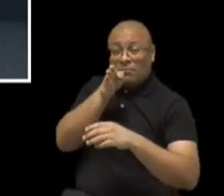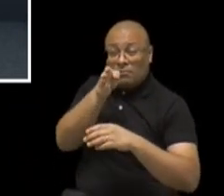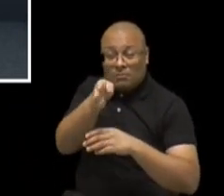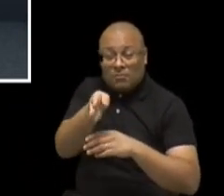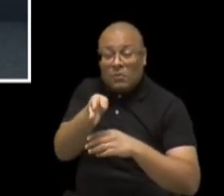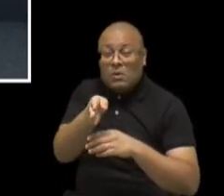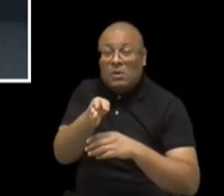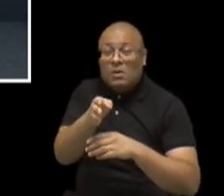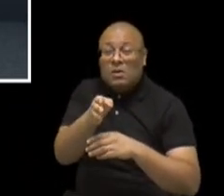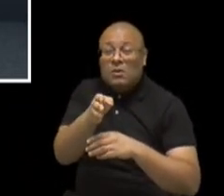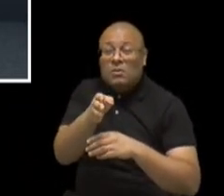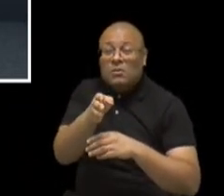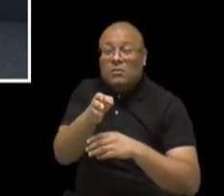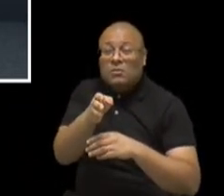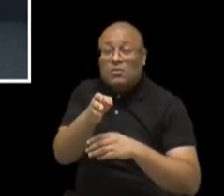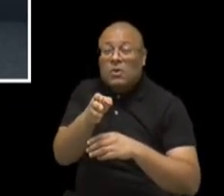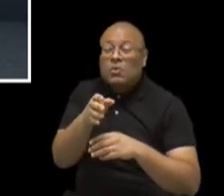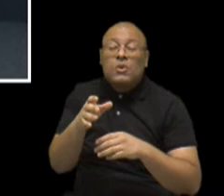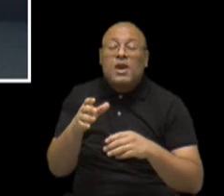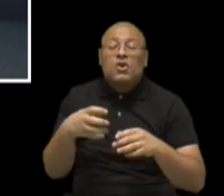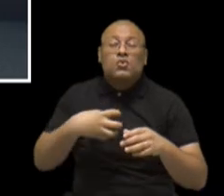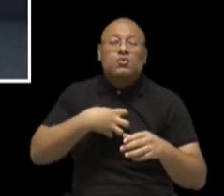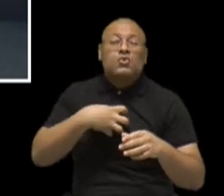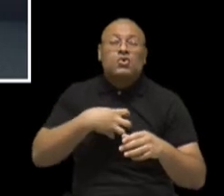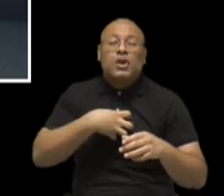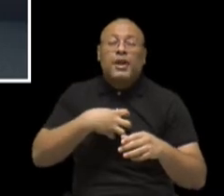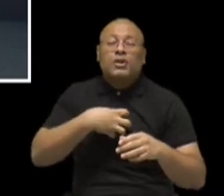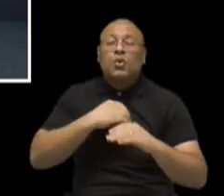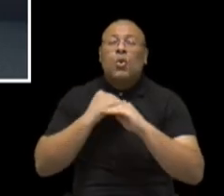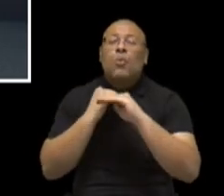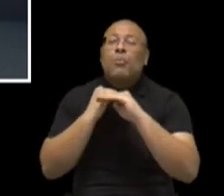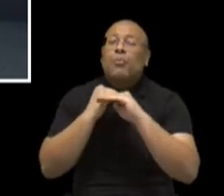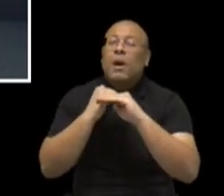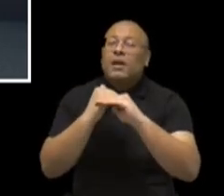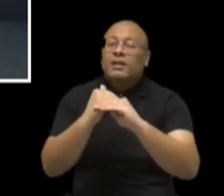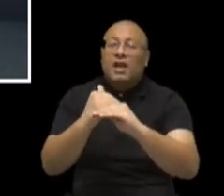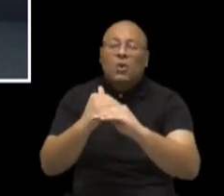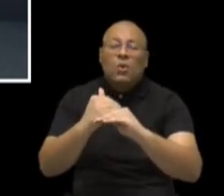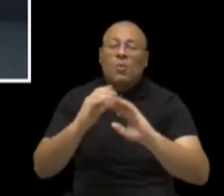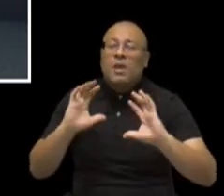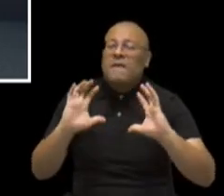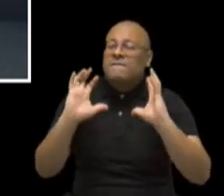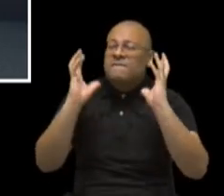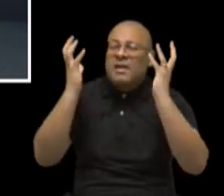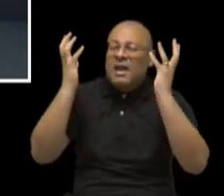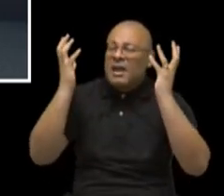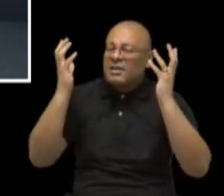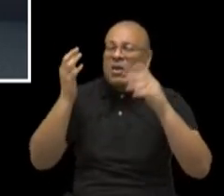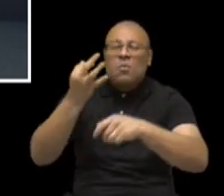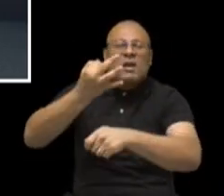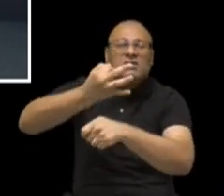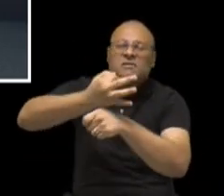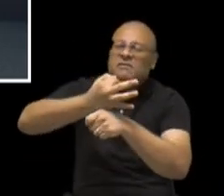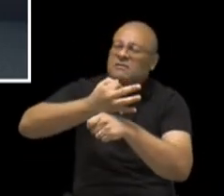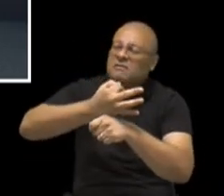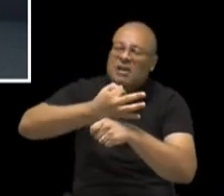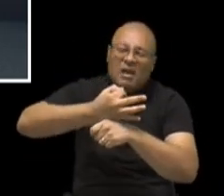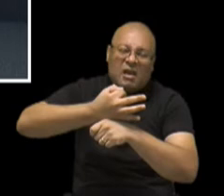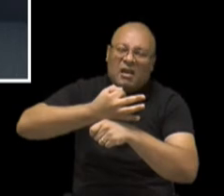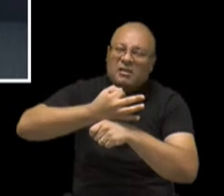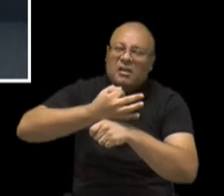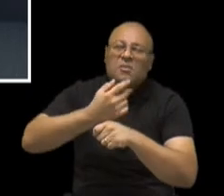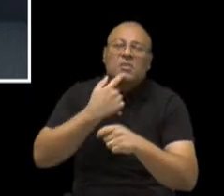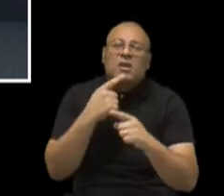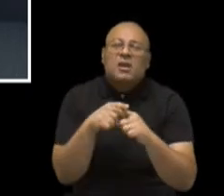not the most typical boating holiday, because you're not really sailing among little